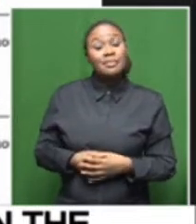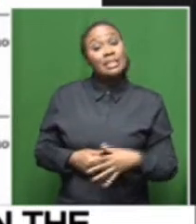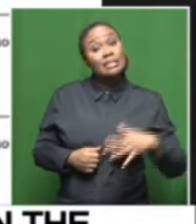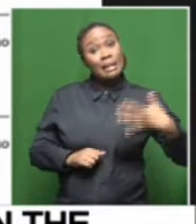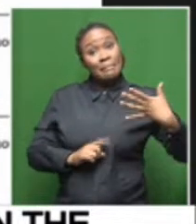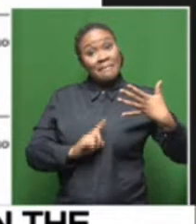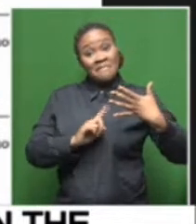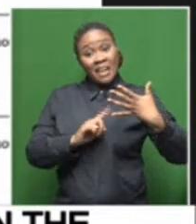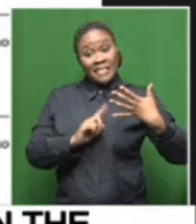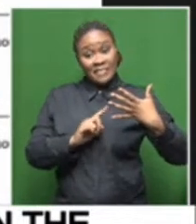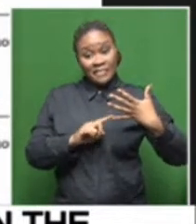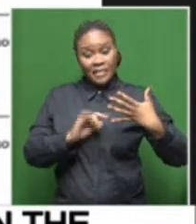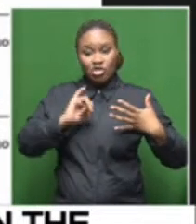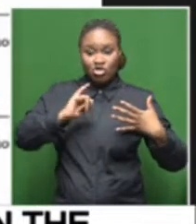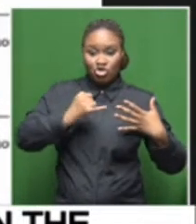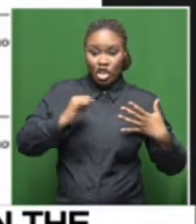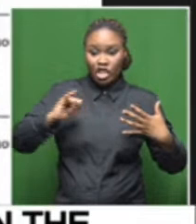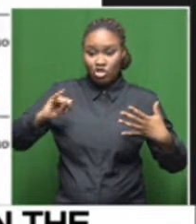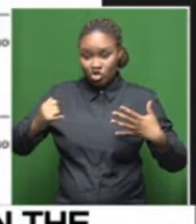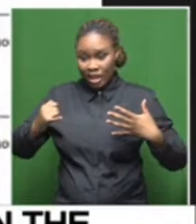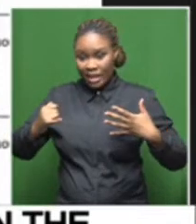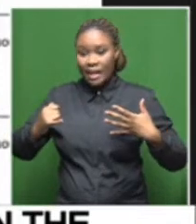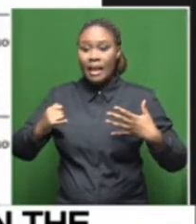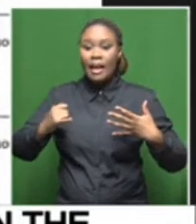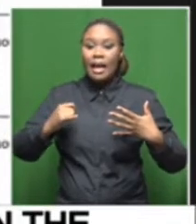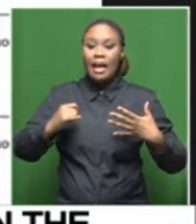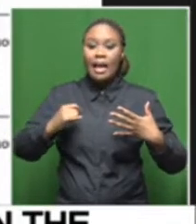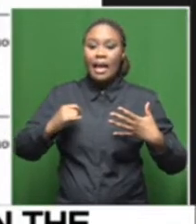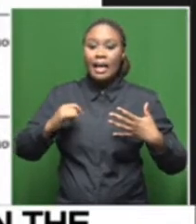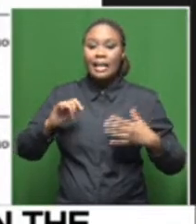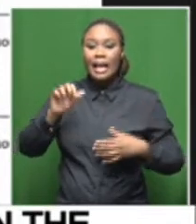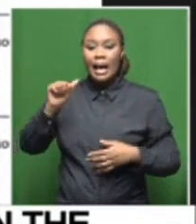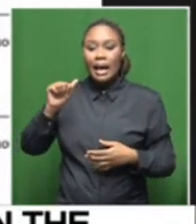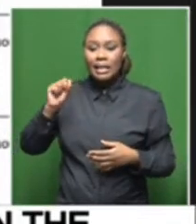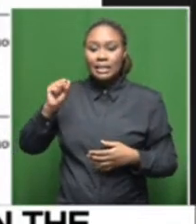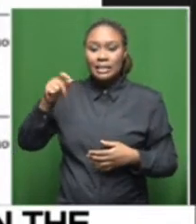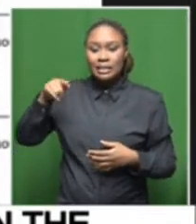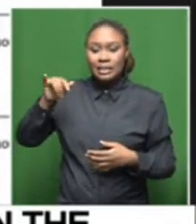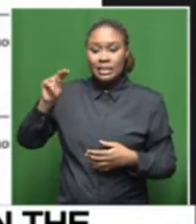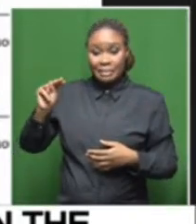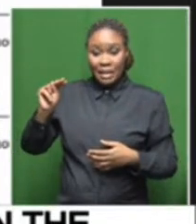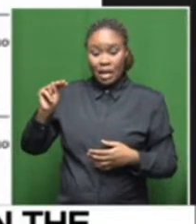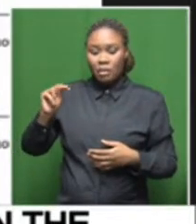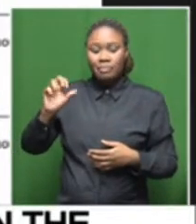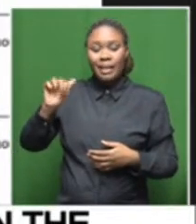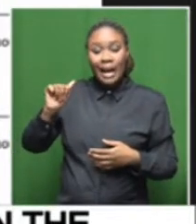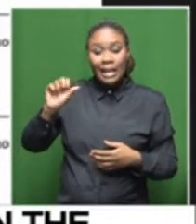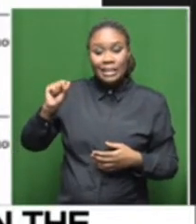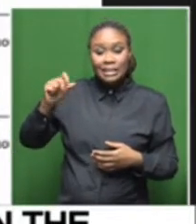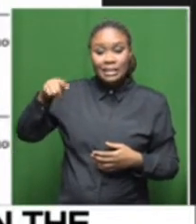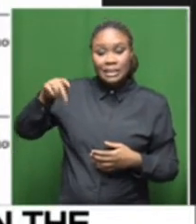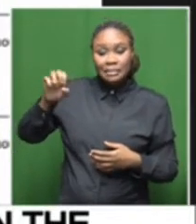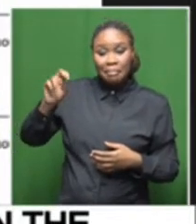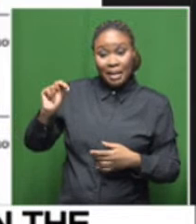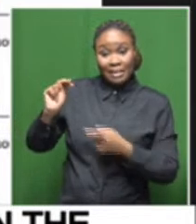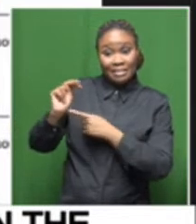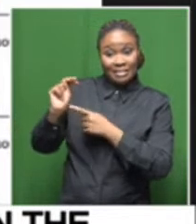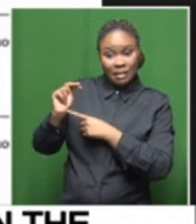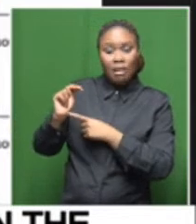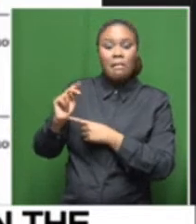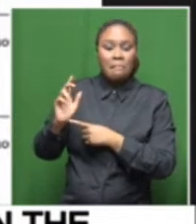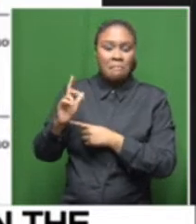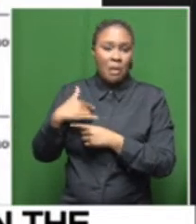5 on J&J and Aspen, I think is directed to me. I'll deal with that. The one on